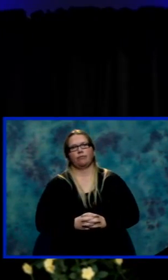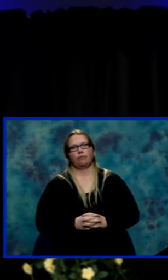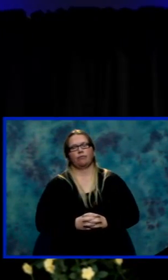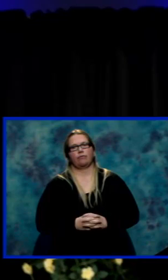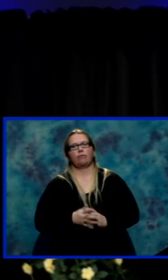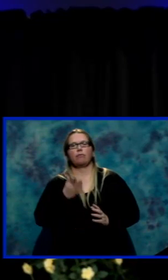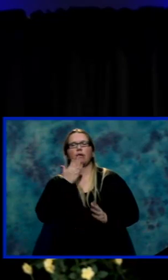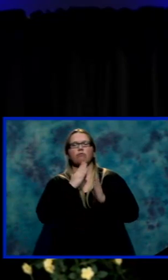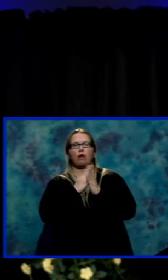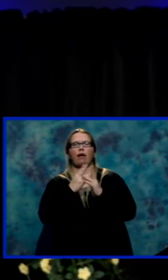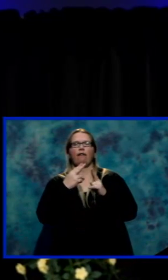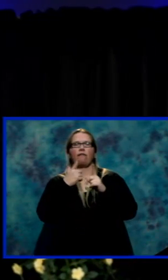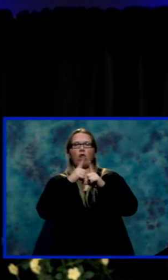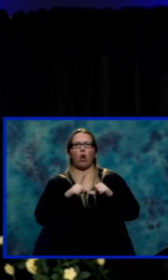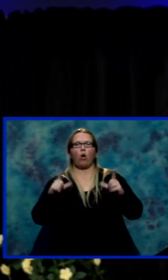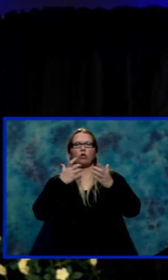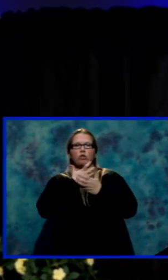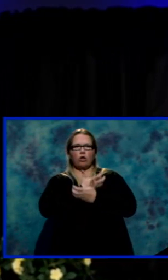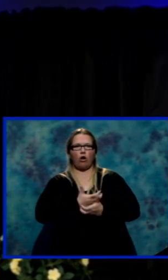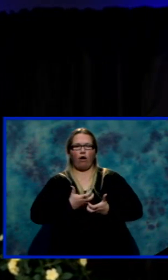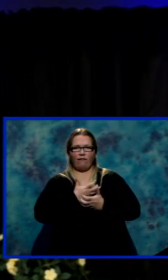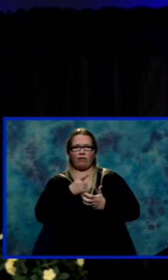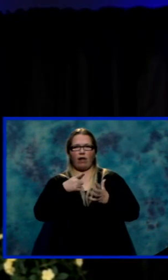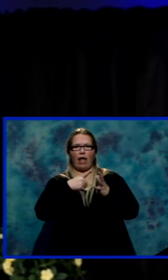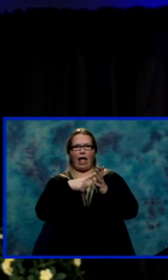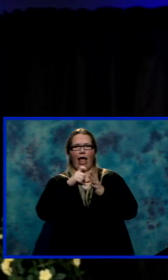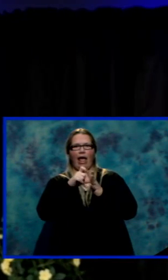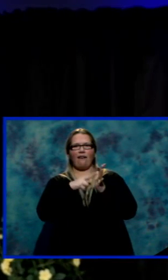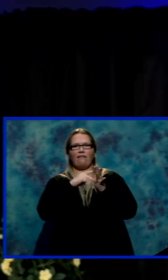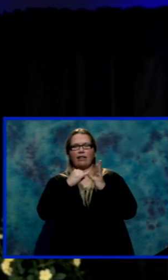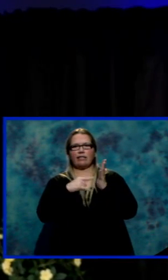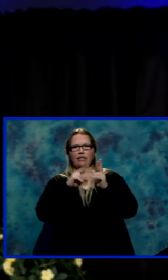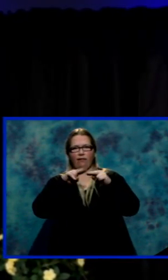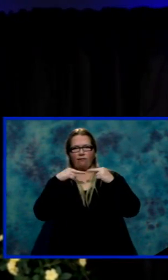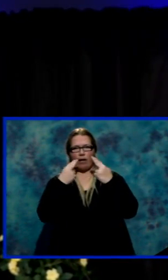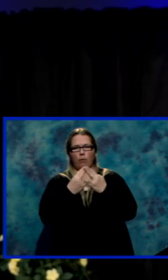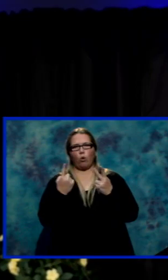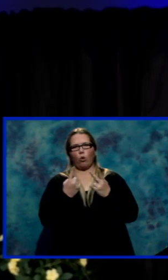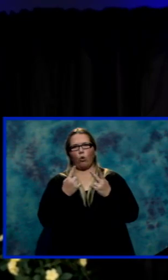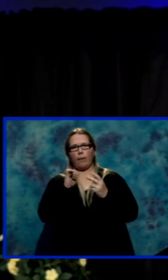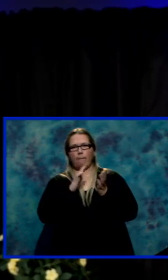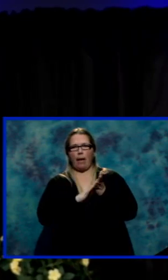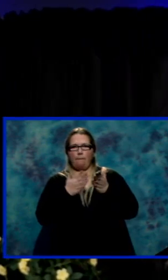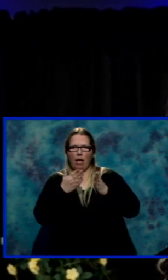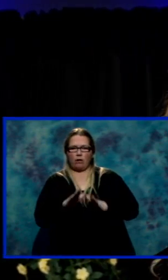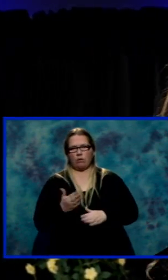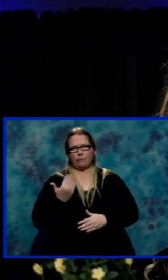Please pray for the Lord's comfort to an Adventist family who have lost their mum just this past, not long